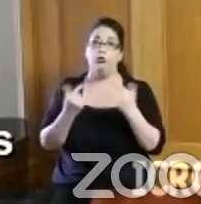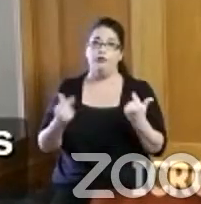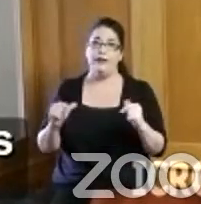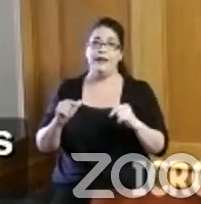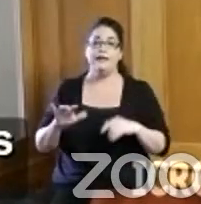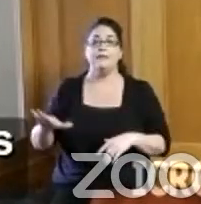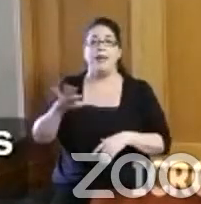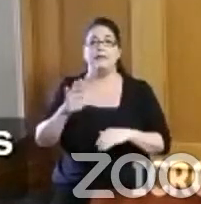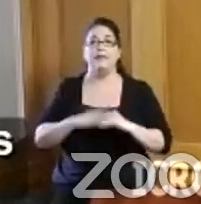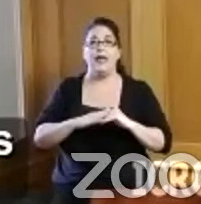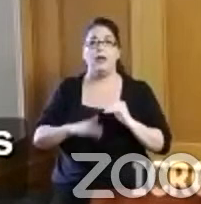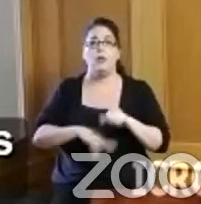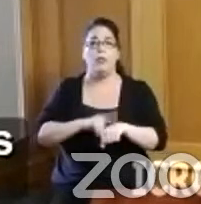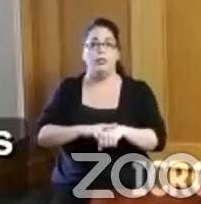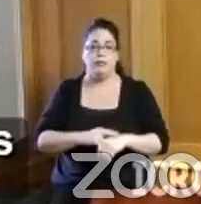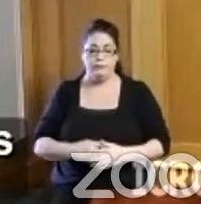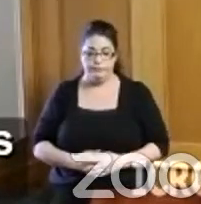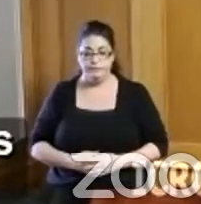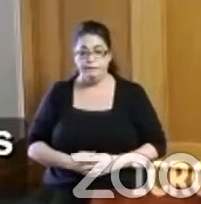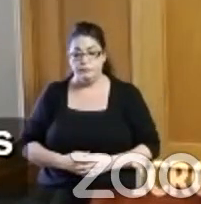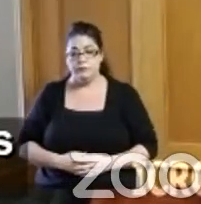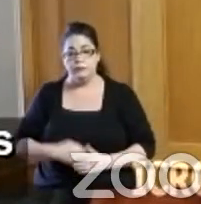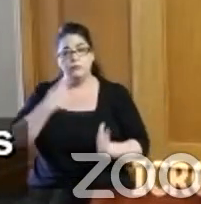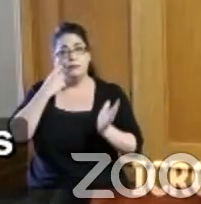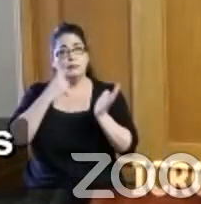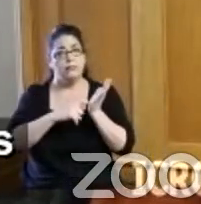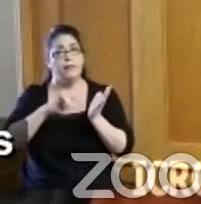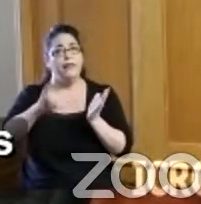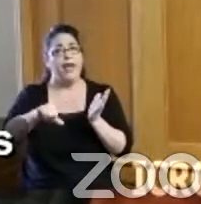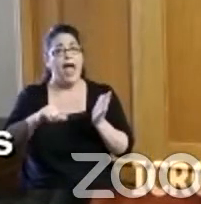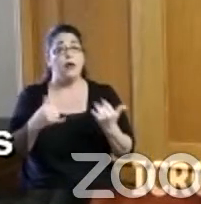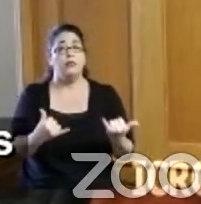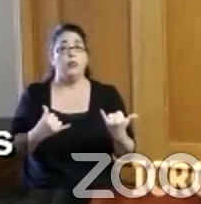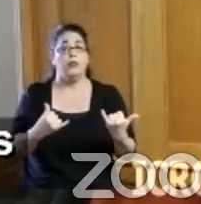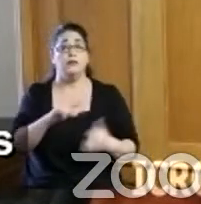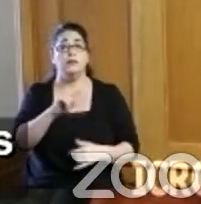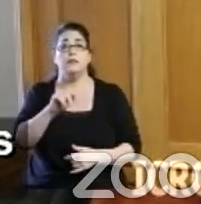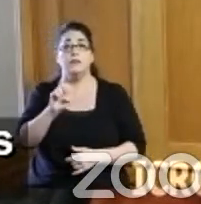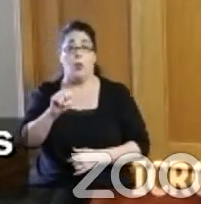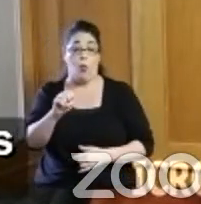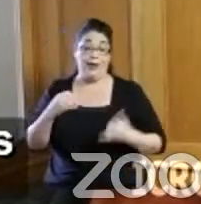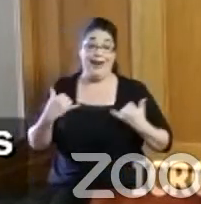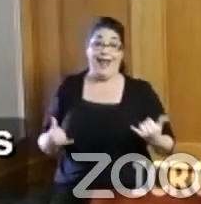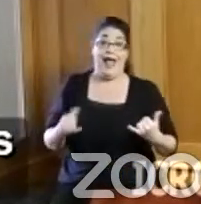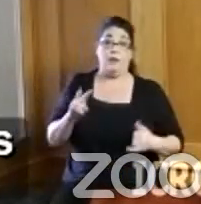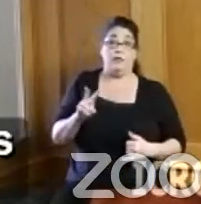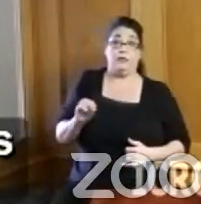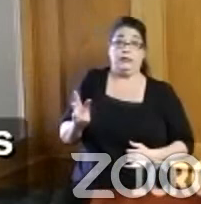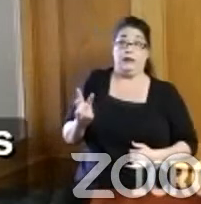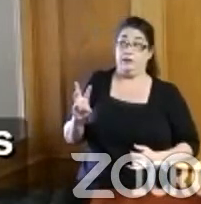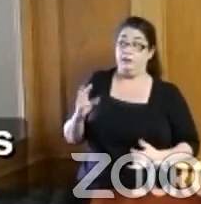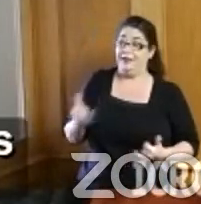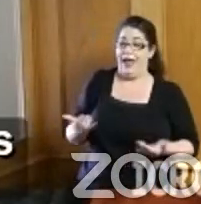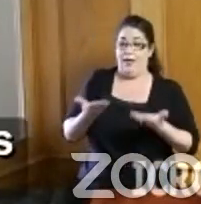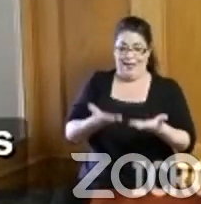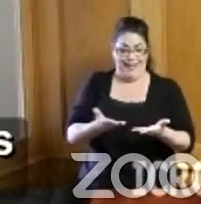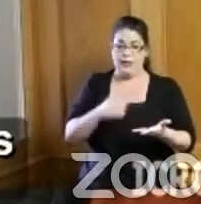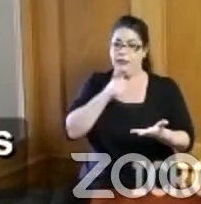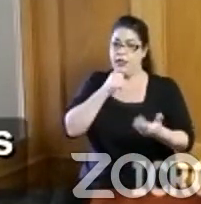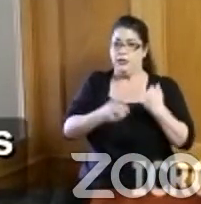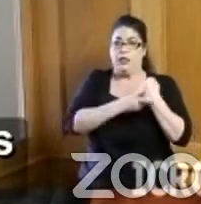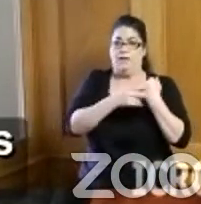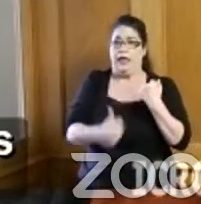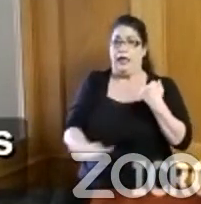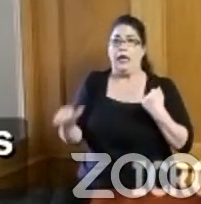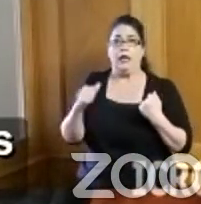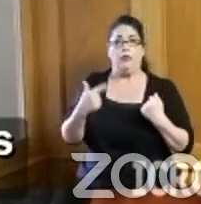usual. So I do want to recognize that the current zoning is not helpful to the preservation of green space.